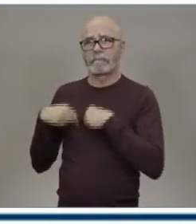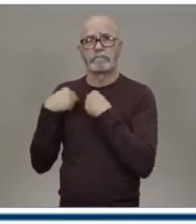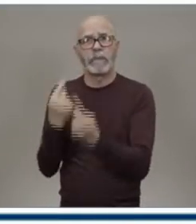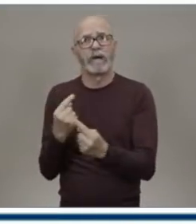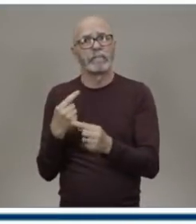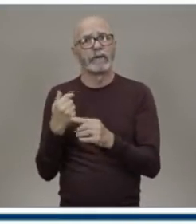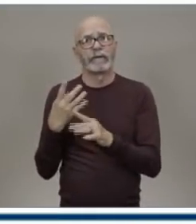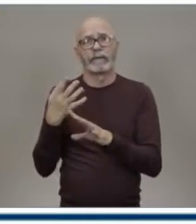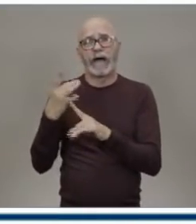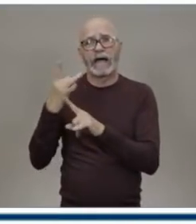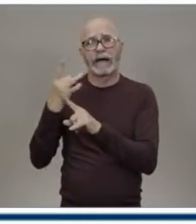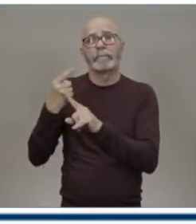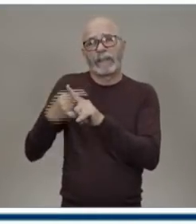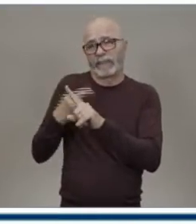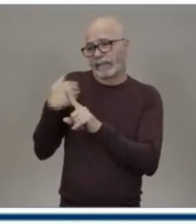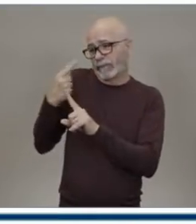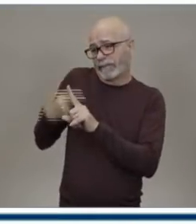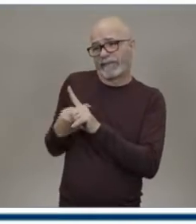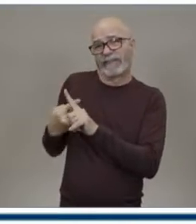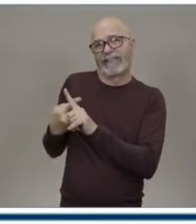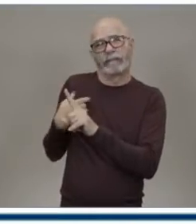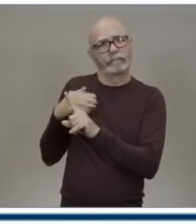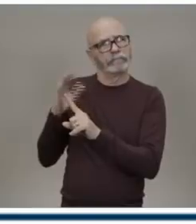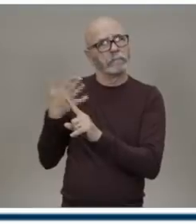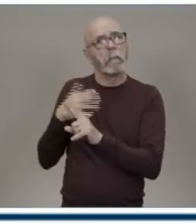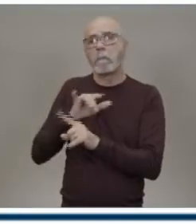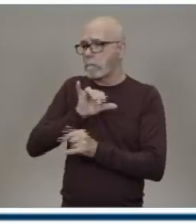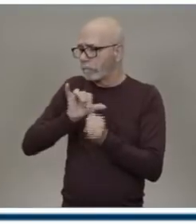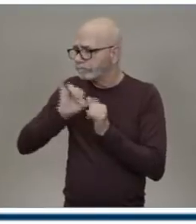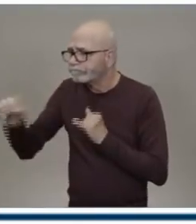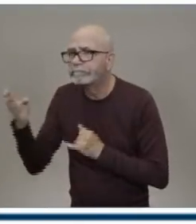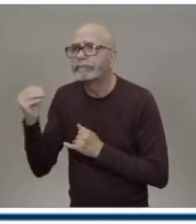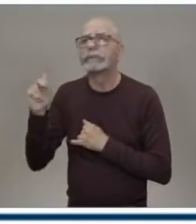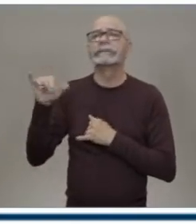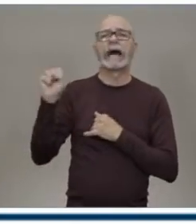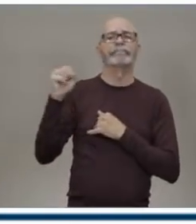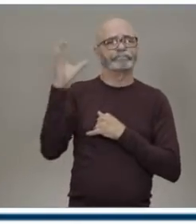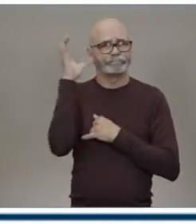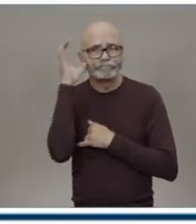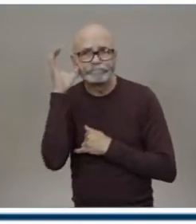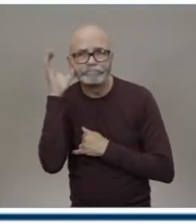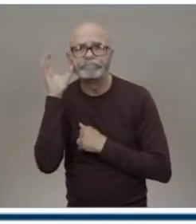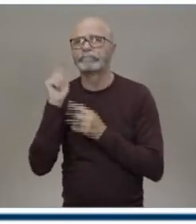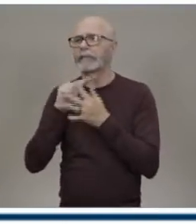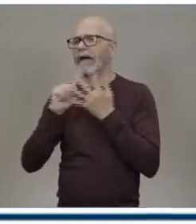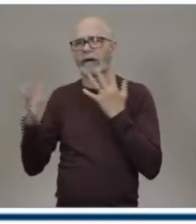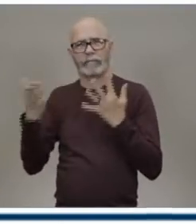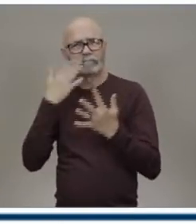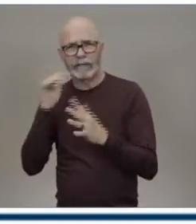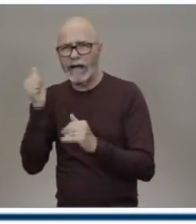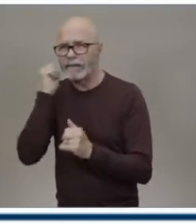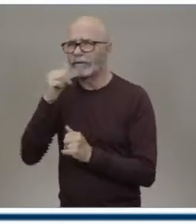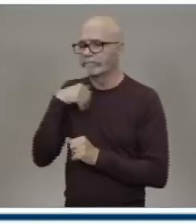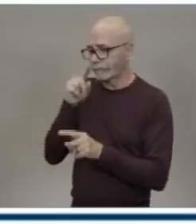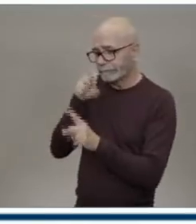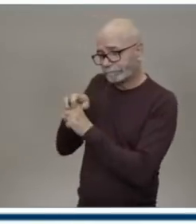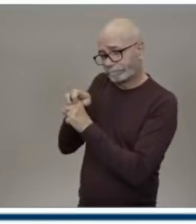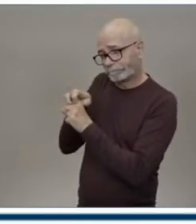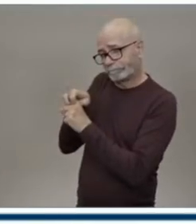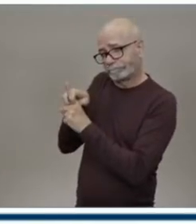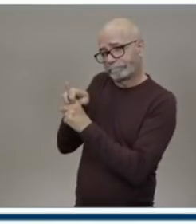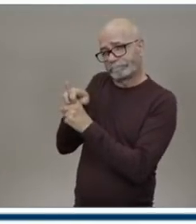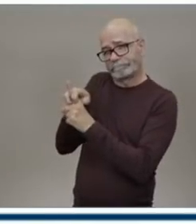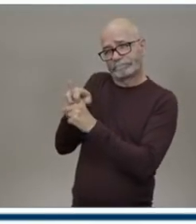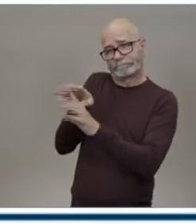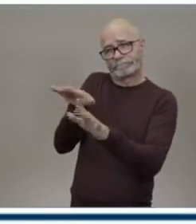who've had quarantine orders on them have followed through on that. There's been daily checkups where if you follow the online form,